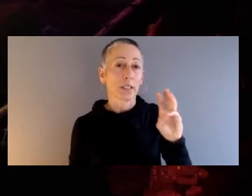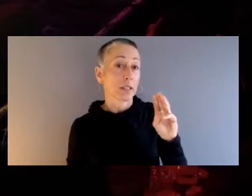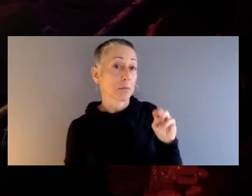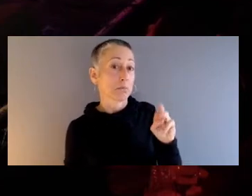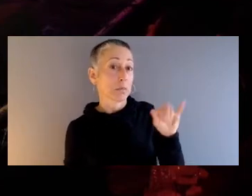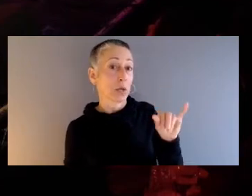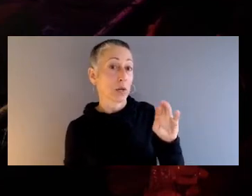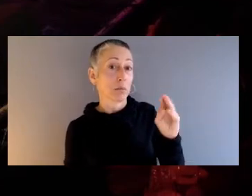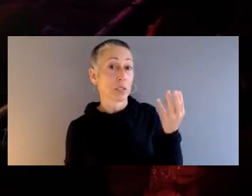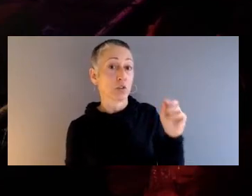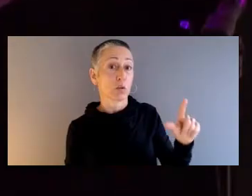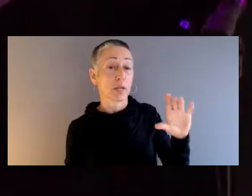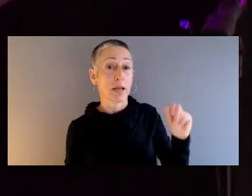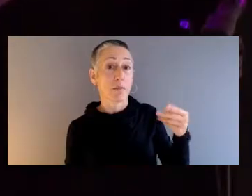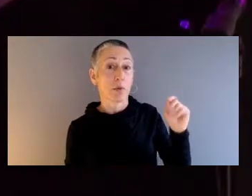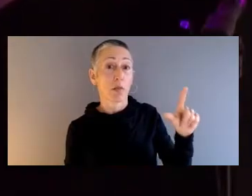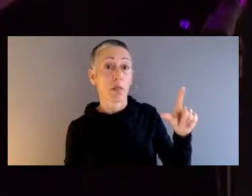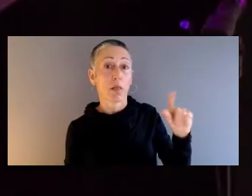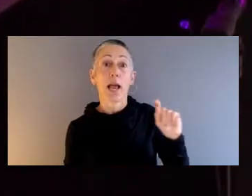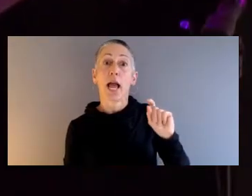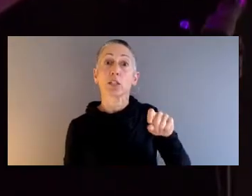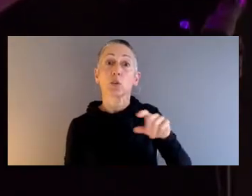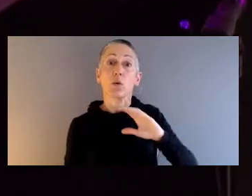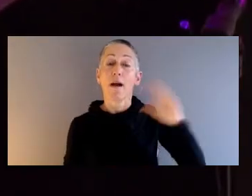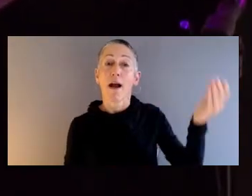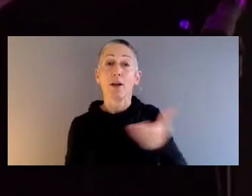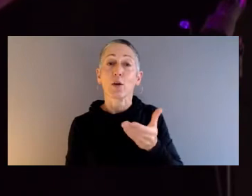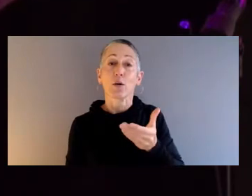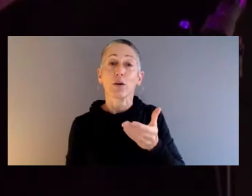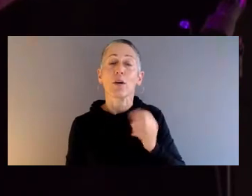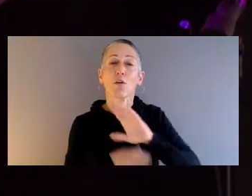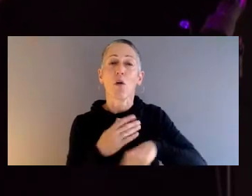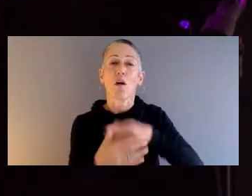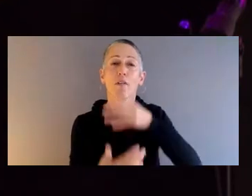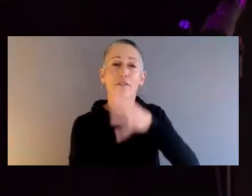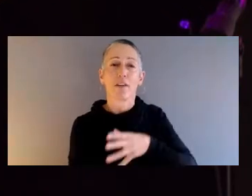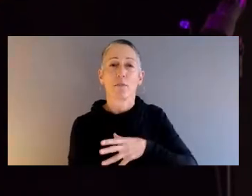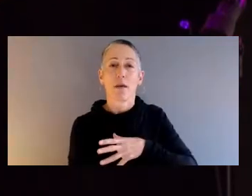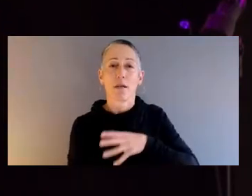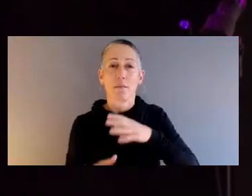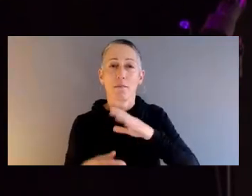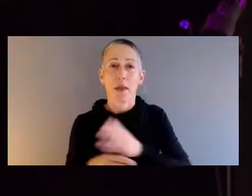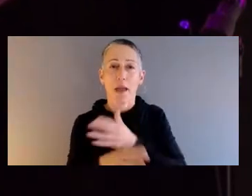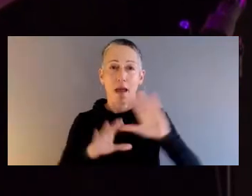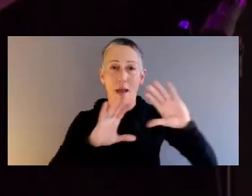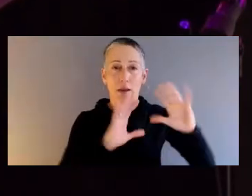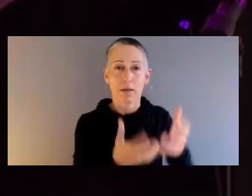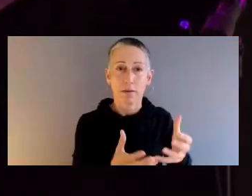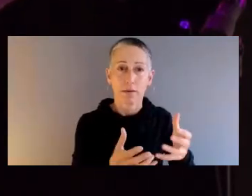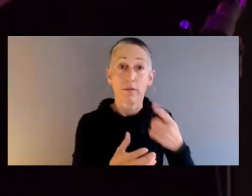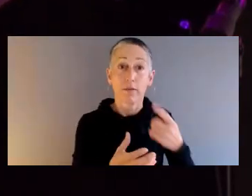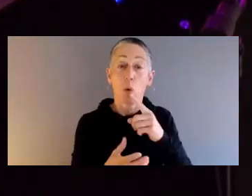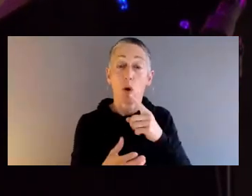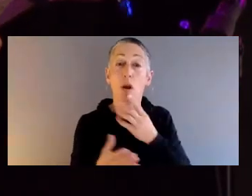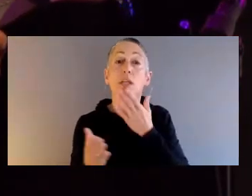an all-female band for the off-Broadway production of Sweet Charity, and it took us 2 months to find five